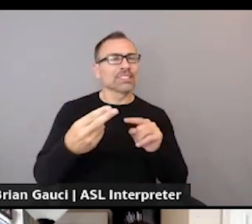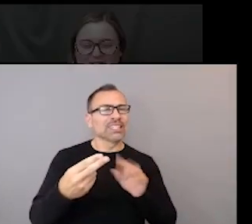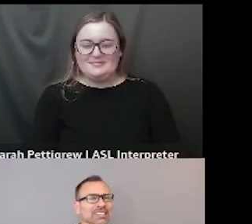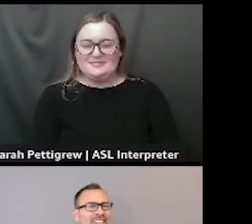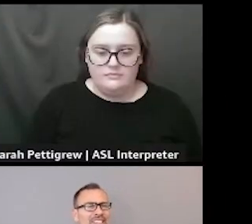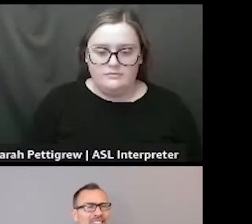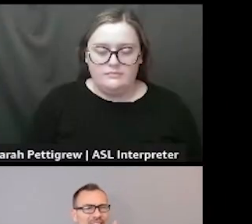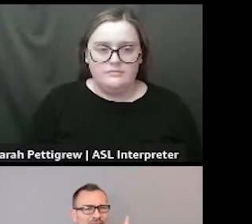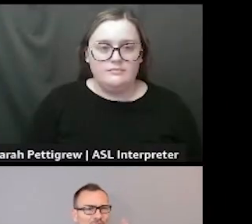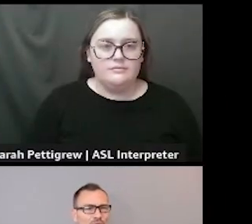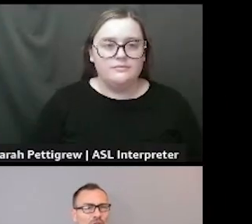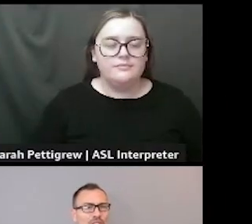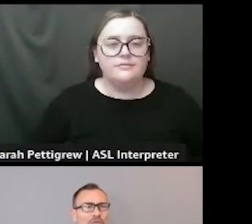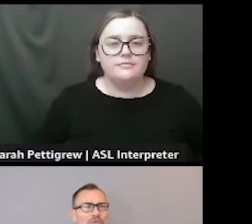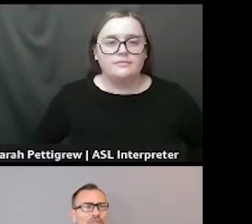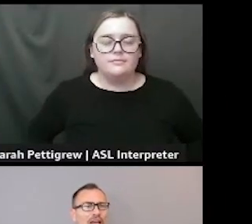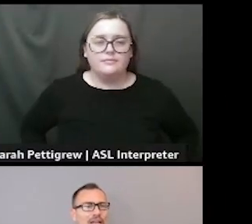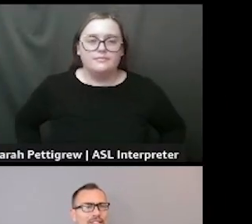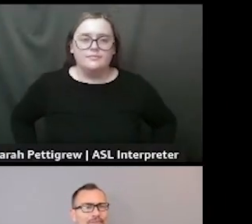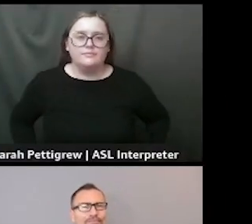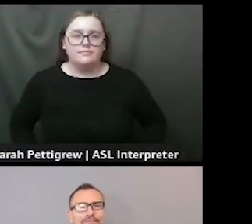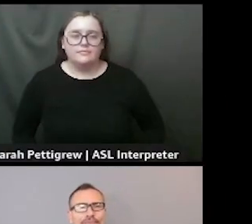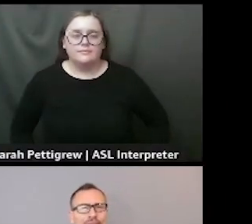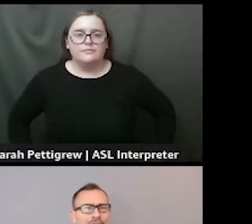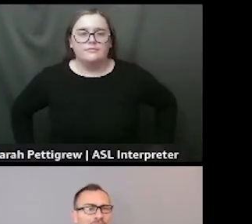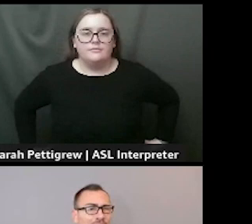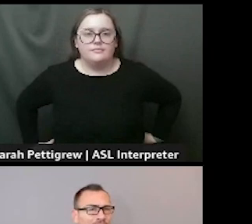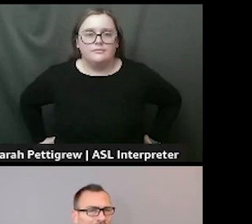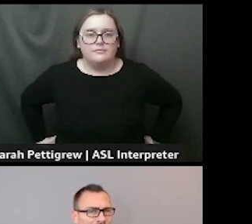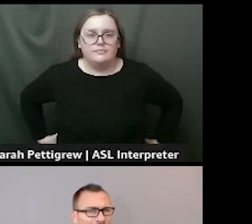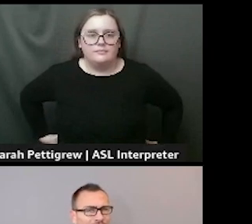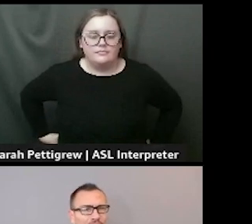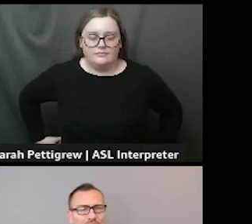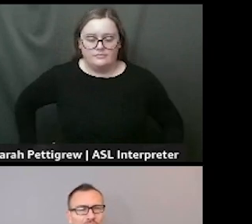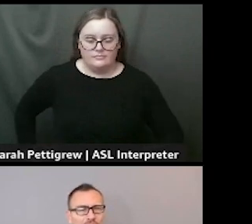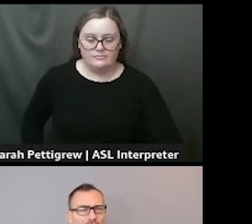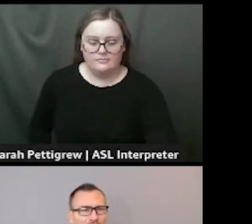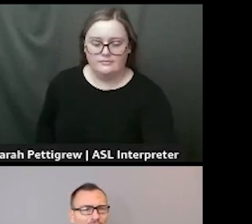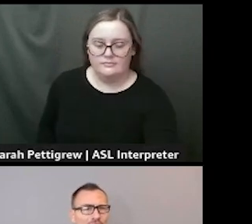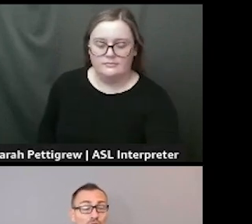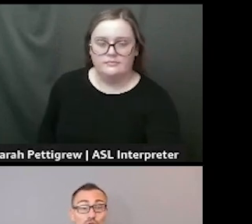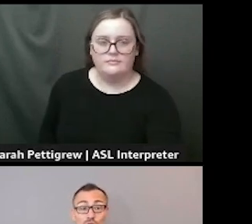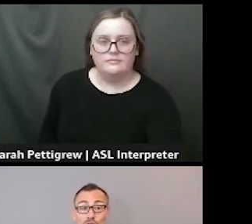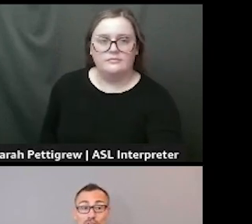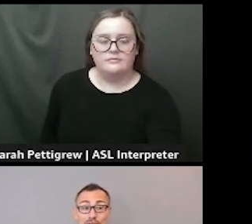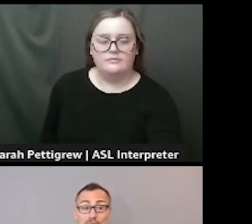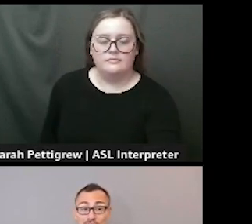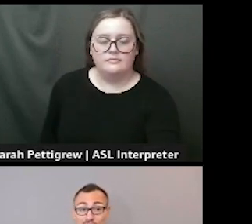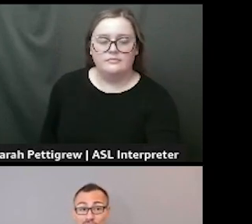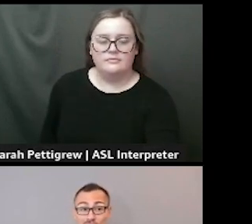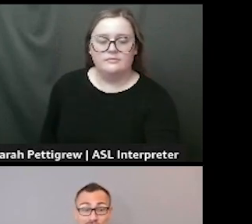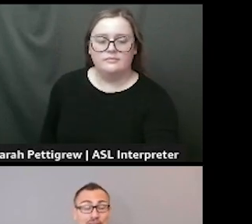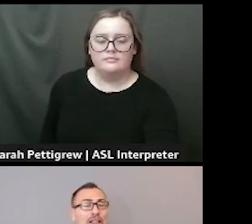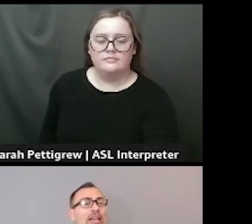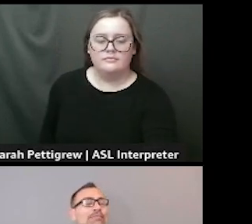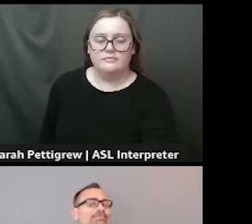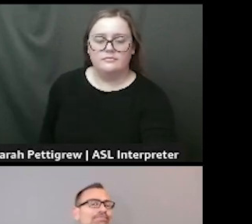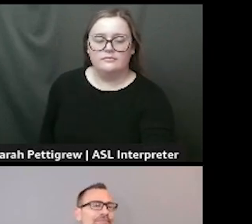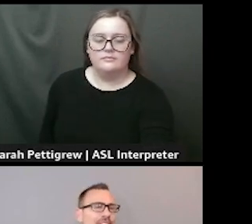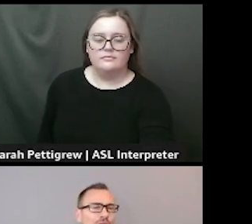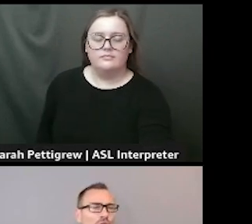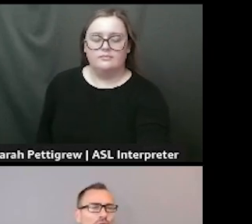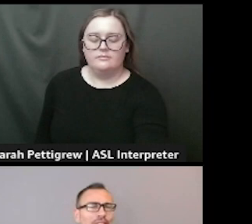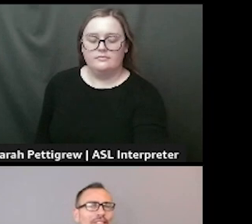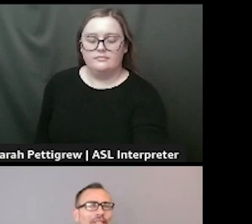was asking, can it respond to real-time events? Like if you were to give